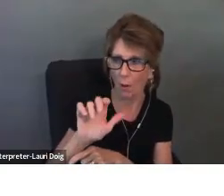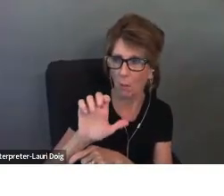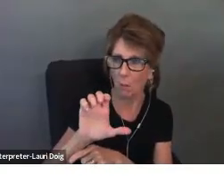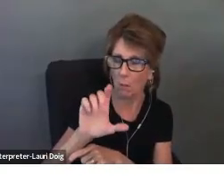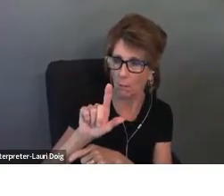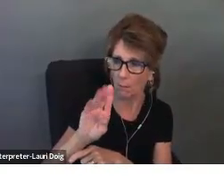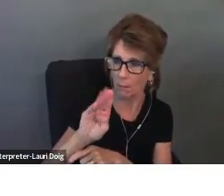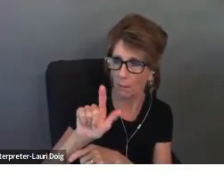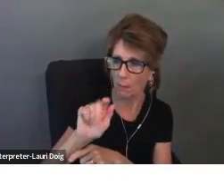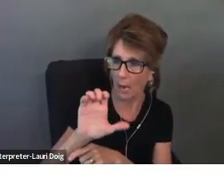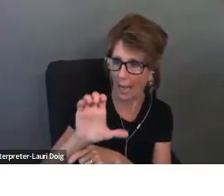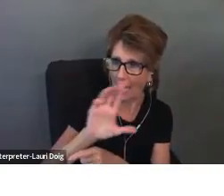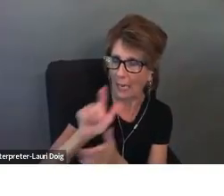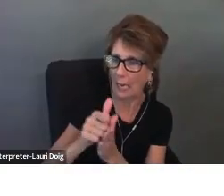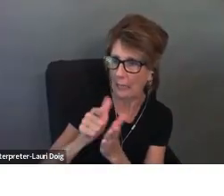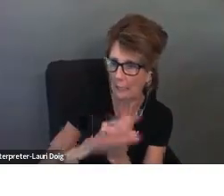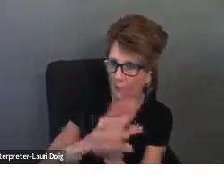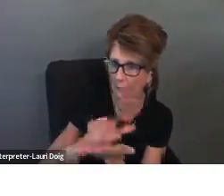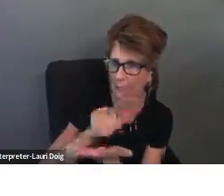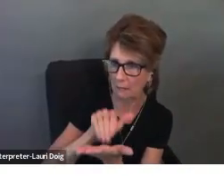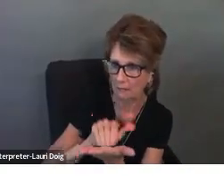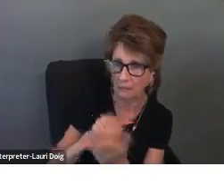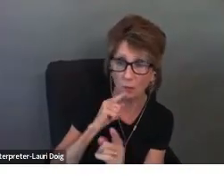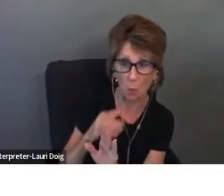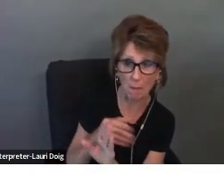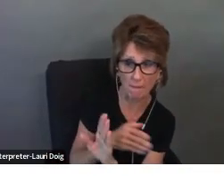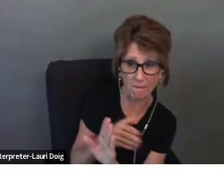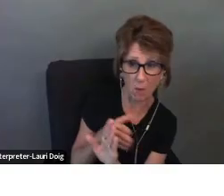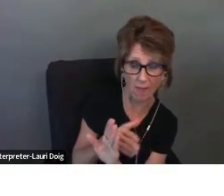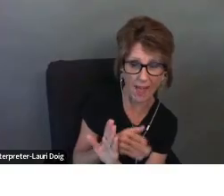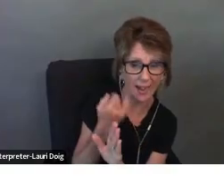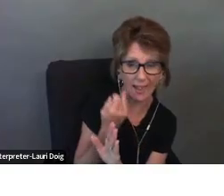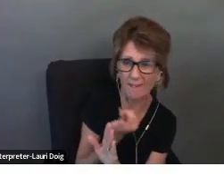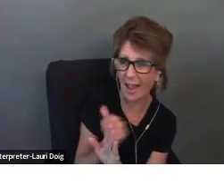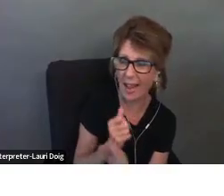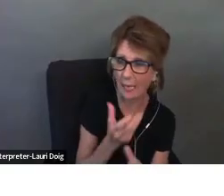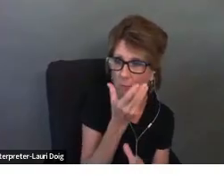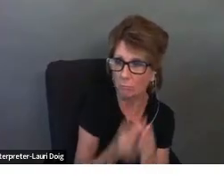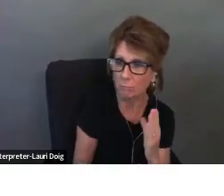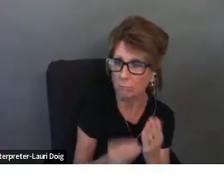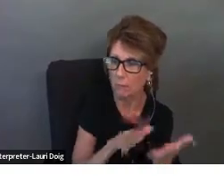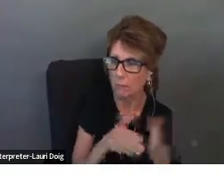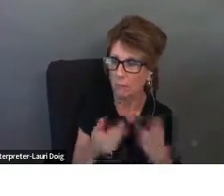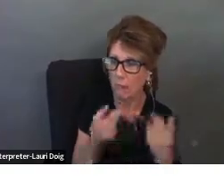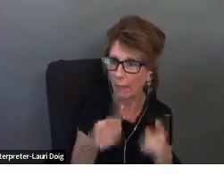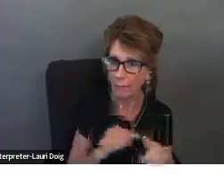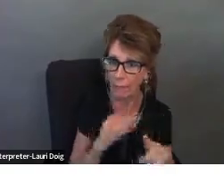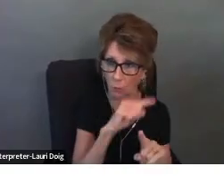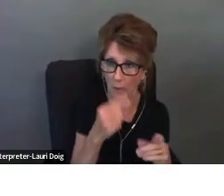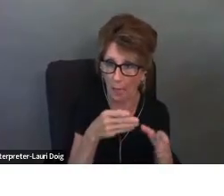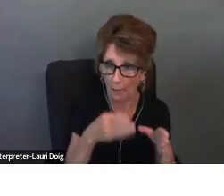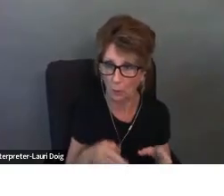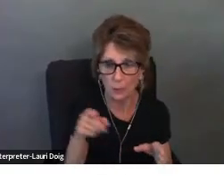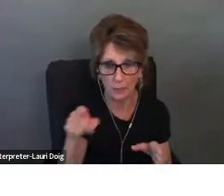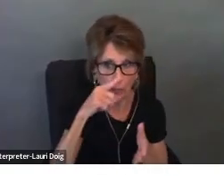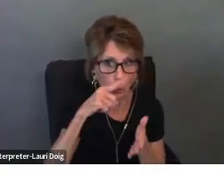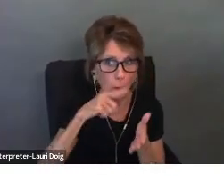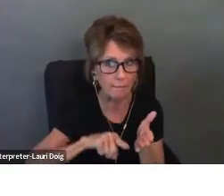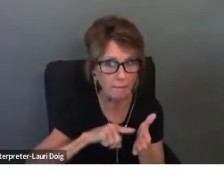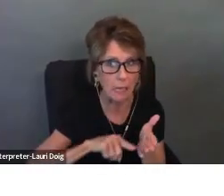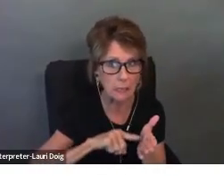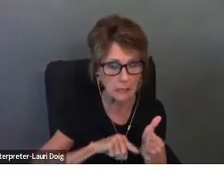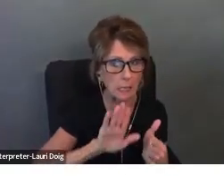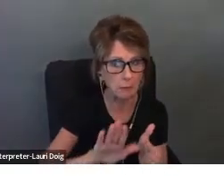community organizations at Corners Inquest. So thank you so much for joining us today, and I will hand it over